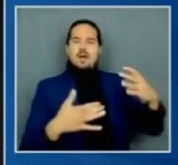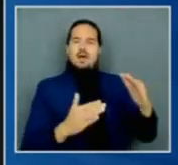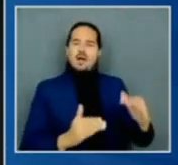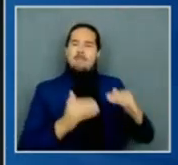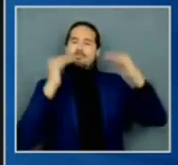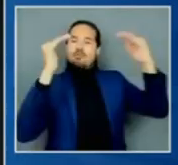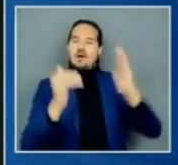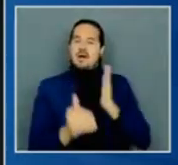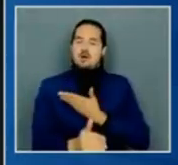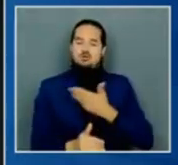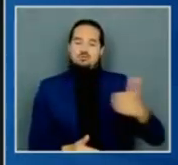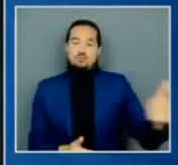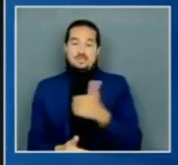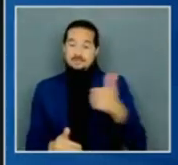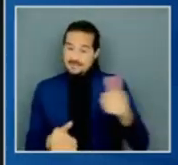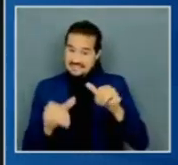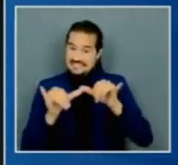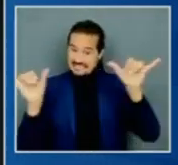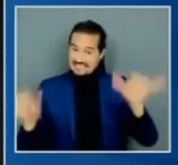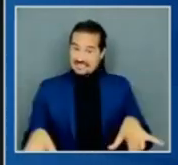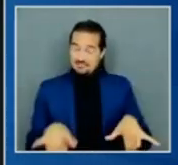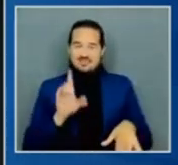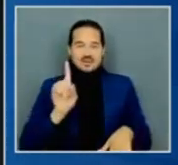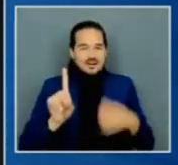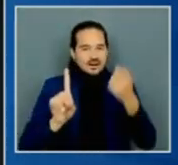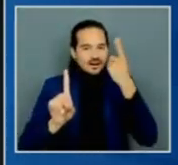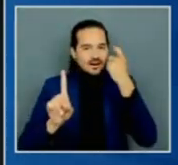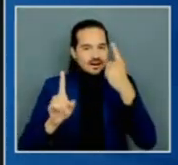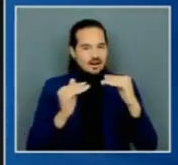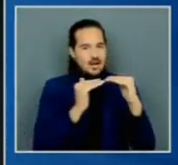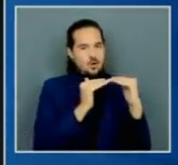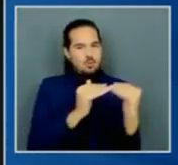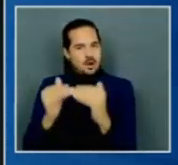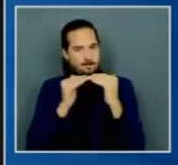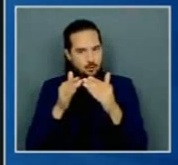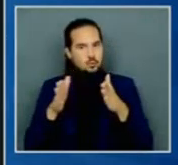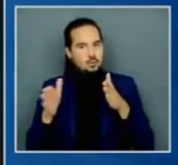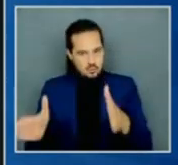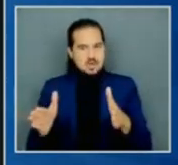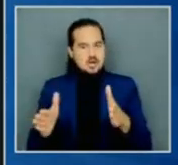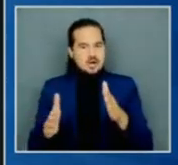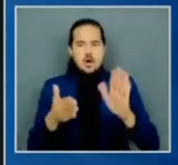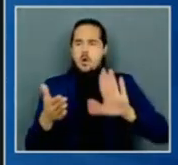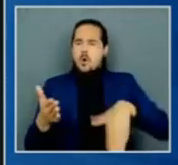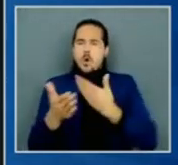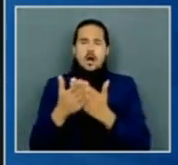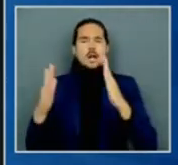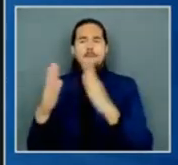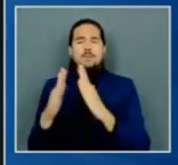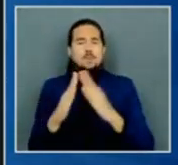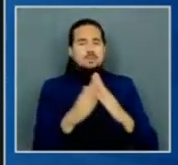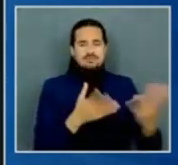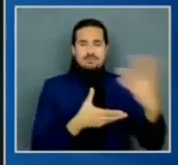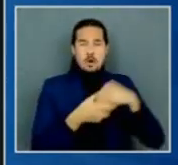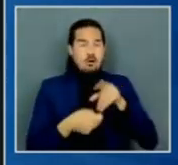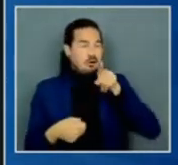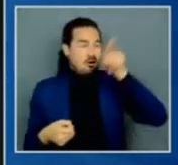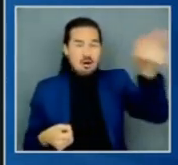and upgrade our transportation system in a way that is equitable, serving communities of every